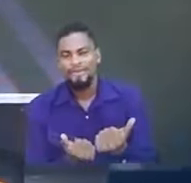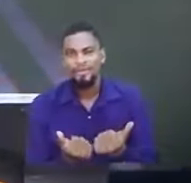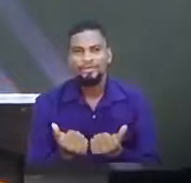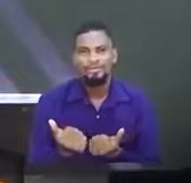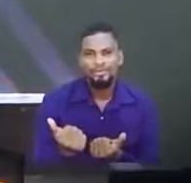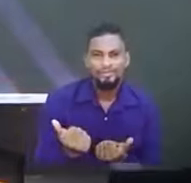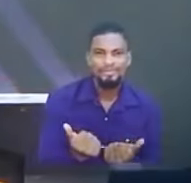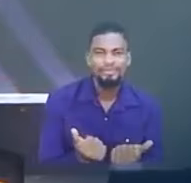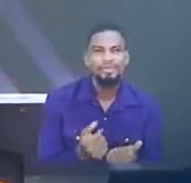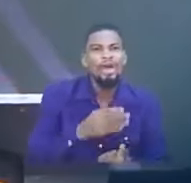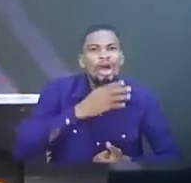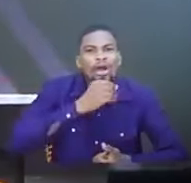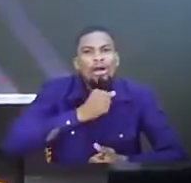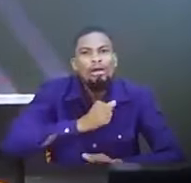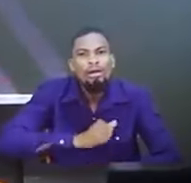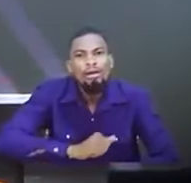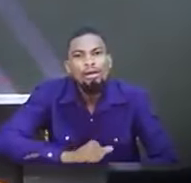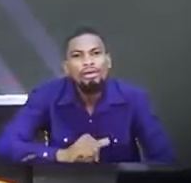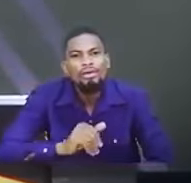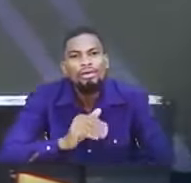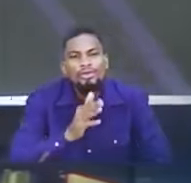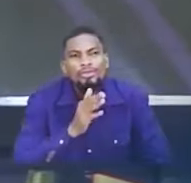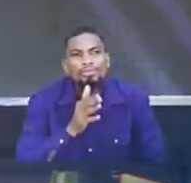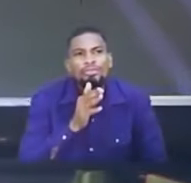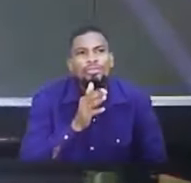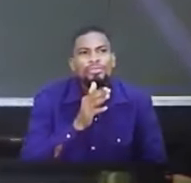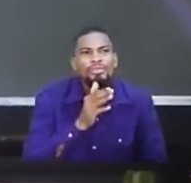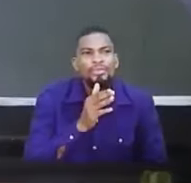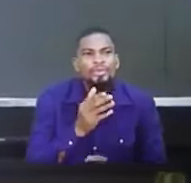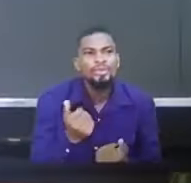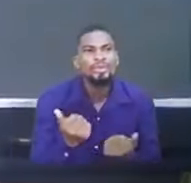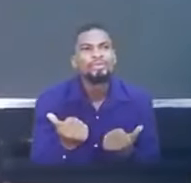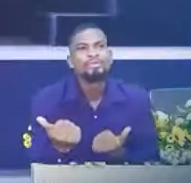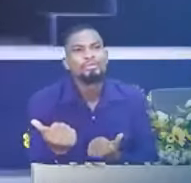hedges. Anytime that they got to where the man was,